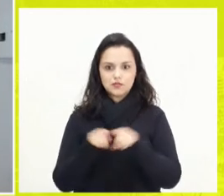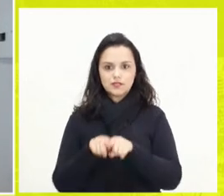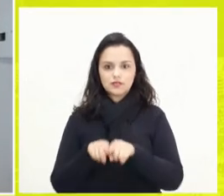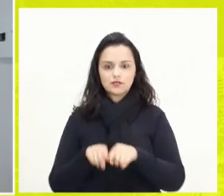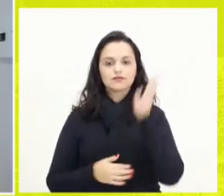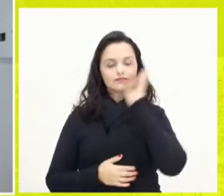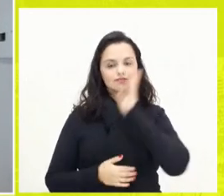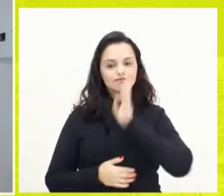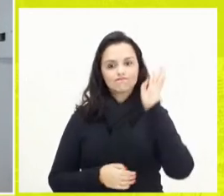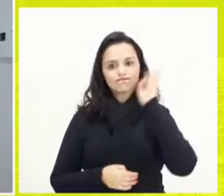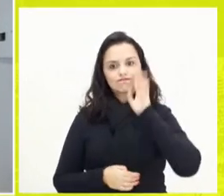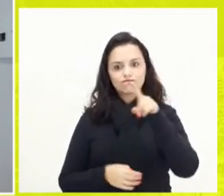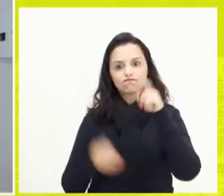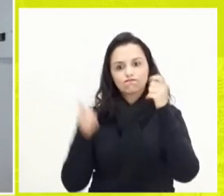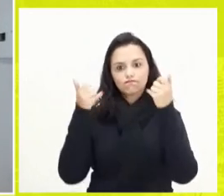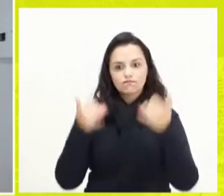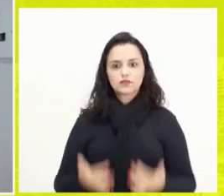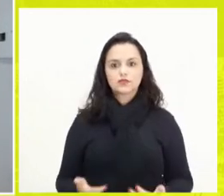ladies